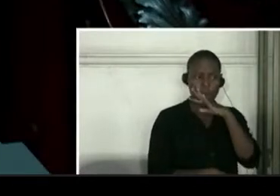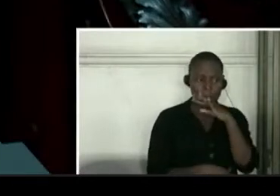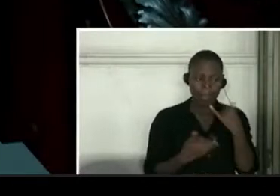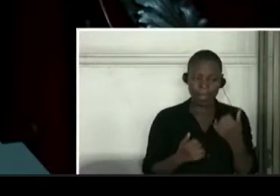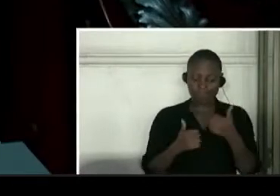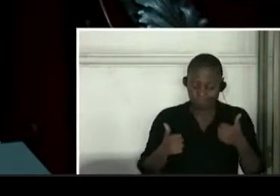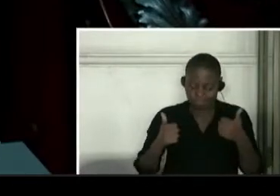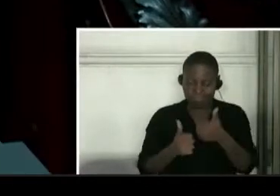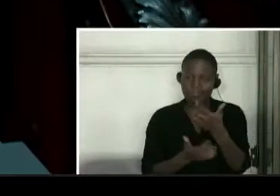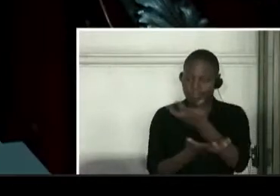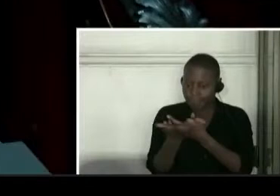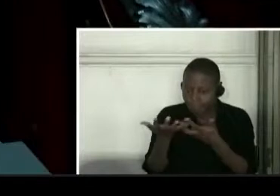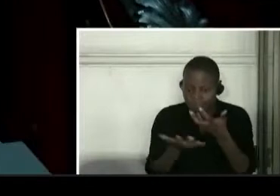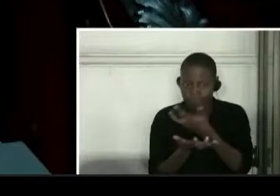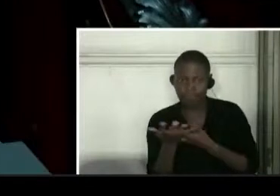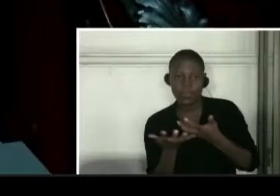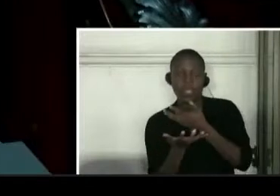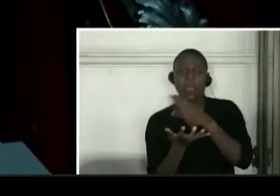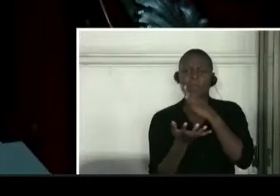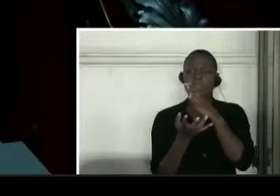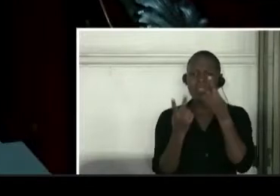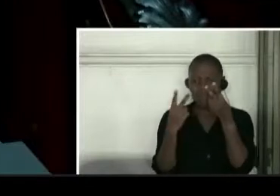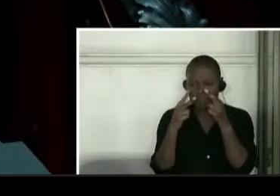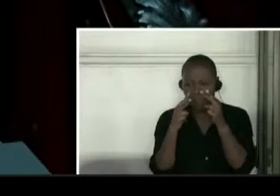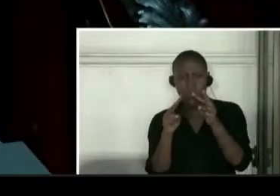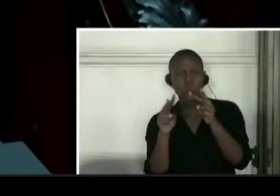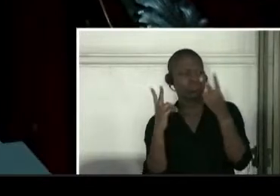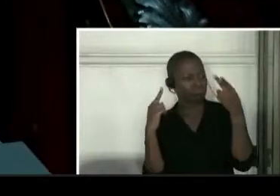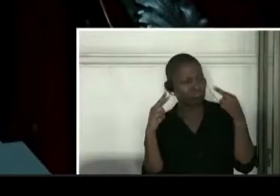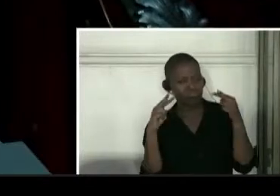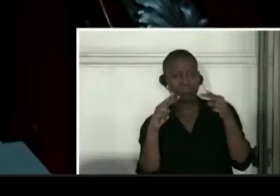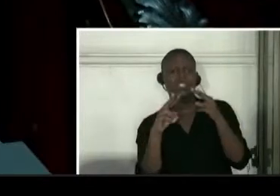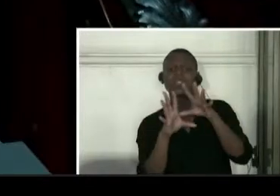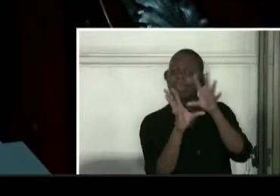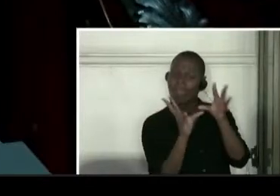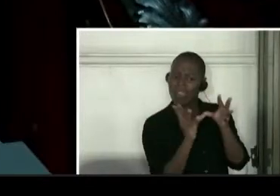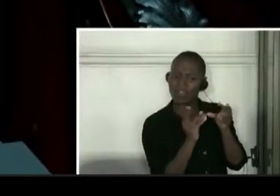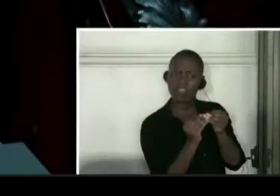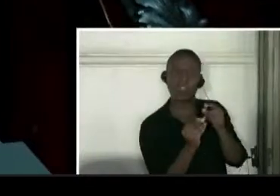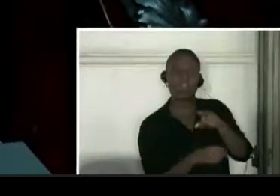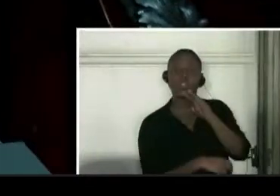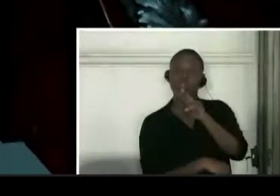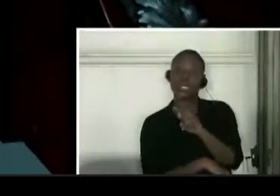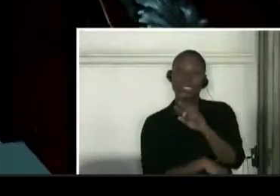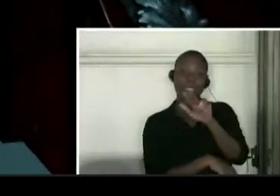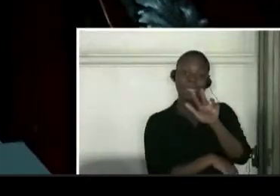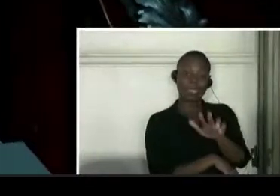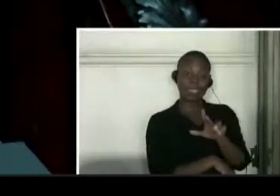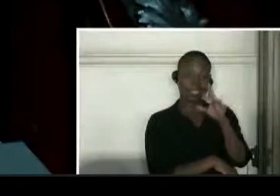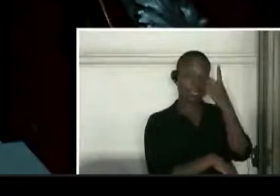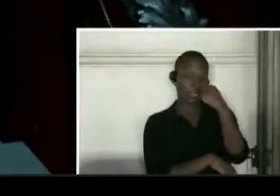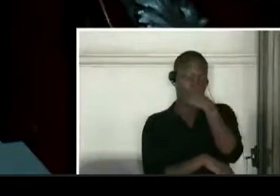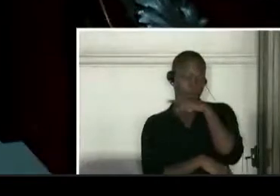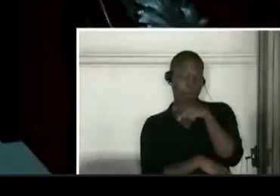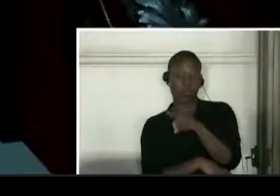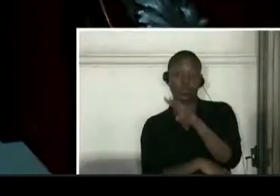will therefore outline the views and comments of the committee in the meeting on the 28th of April